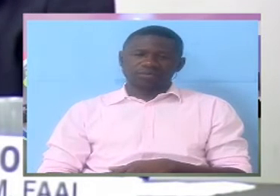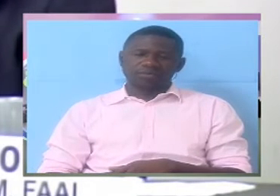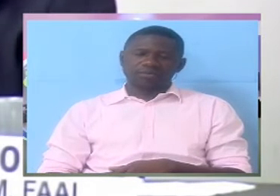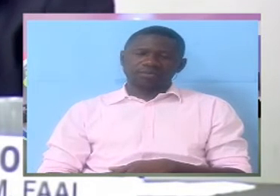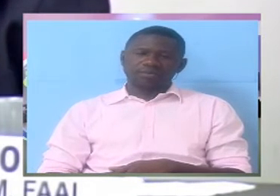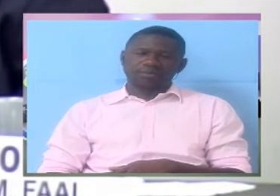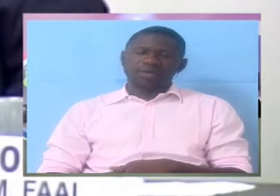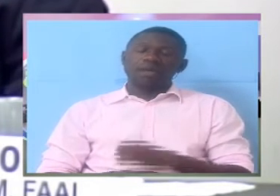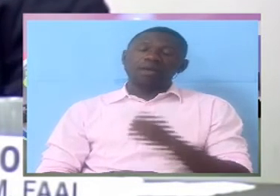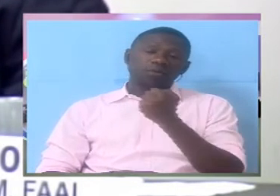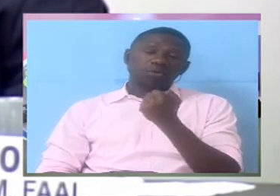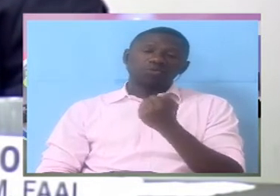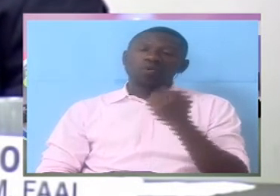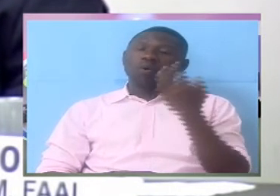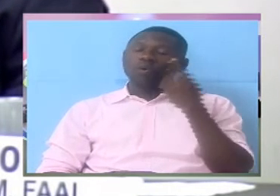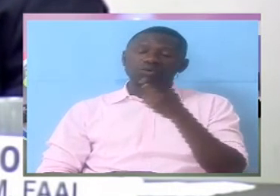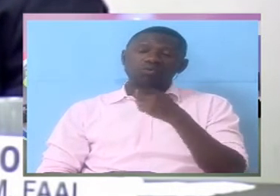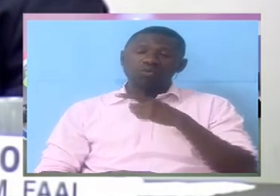you also need to be